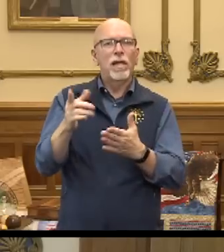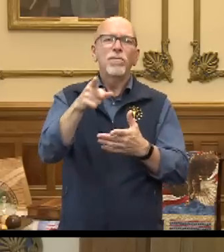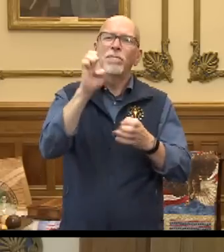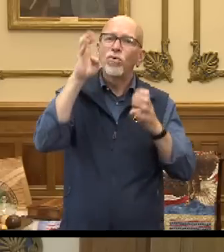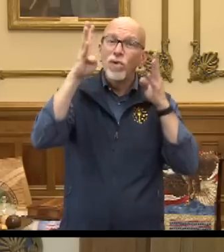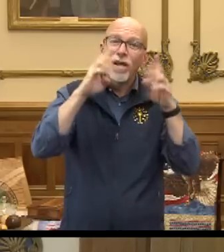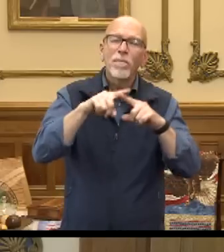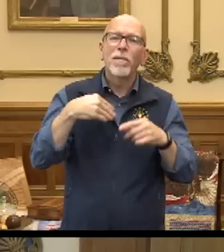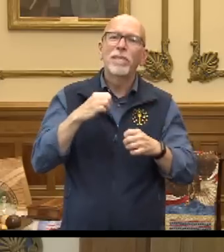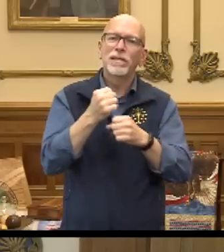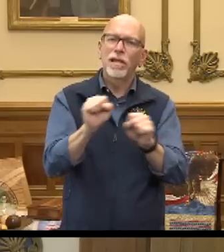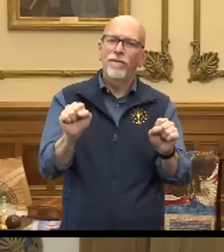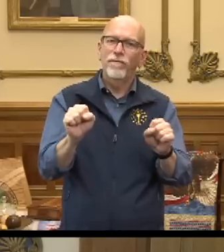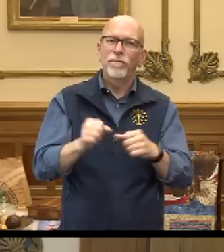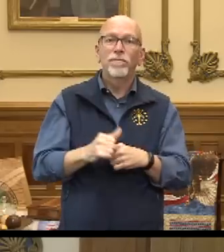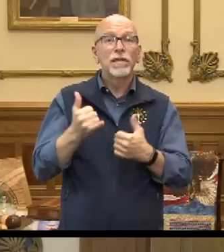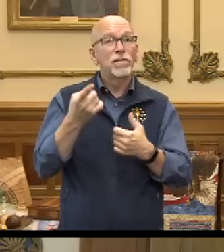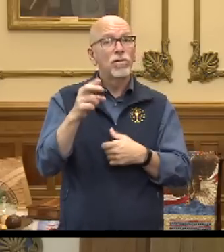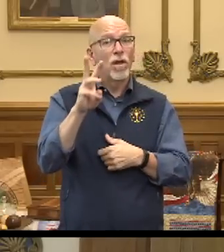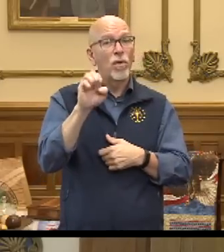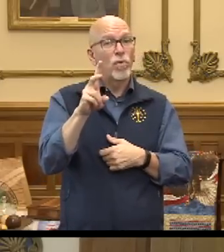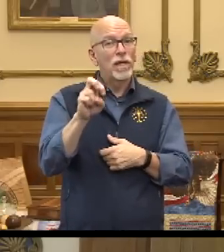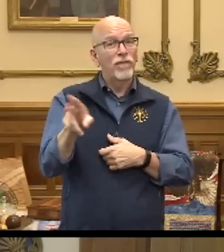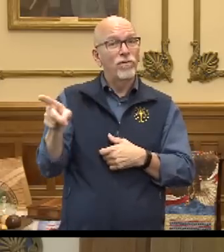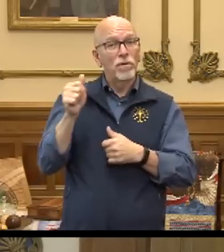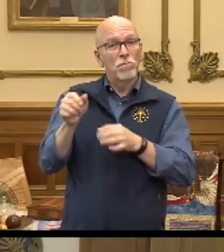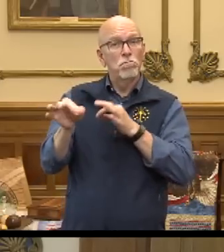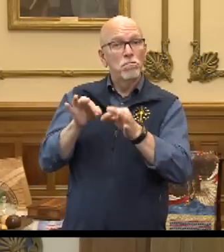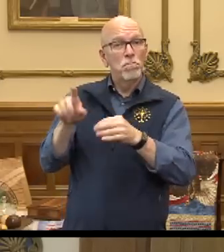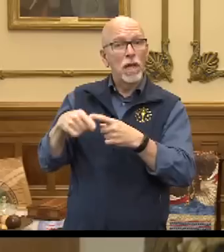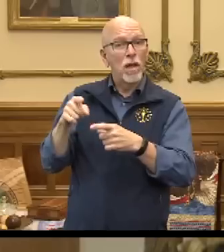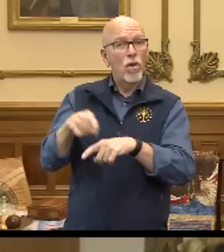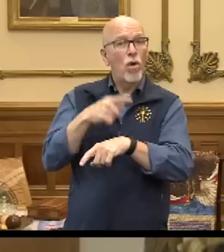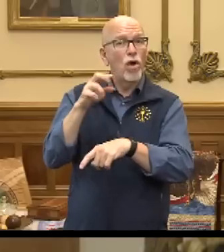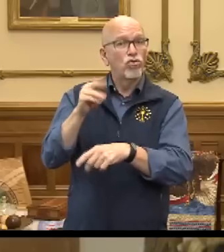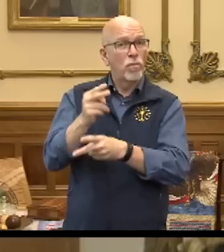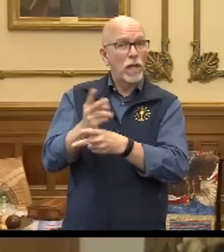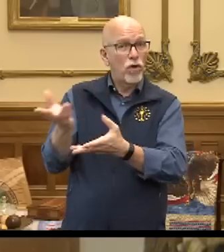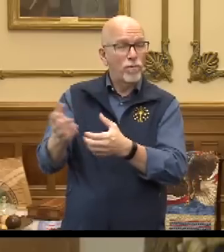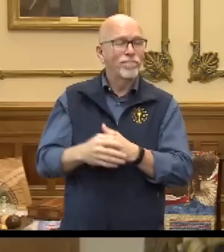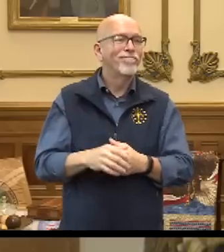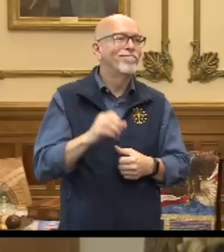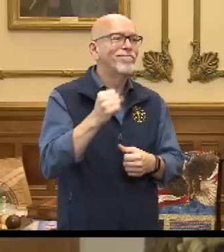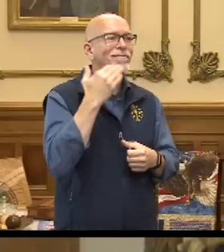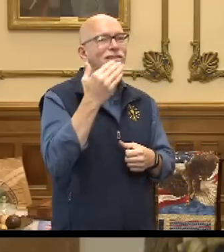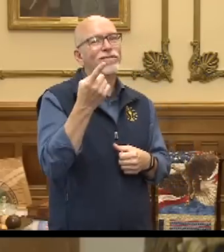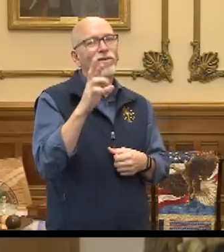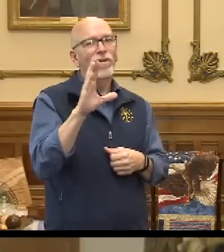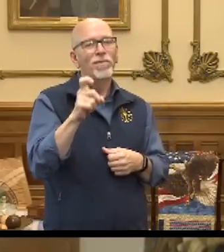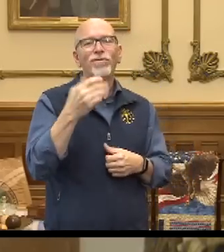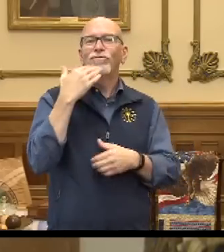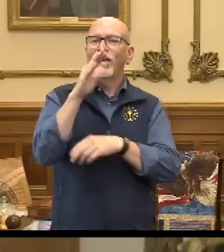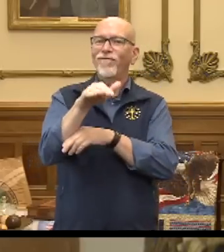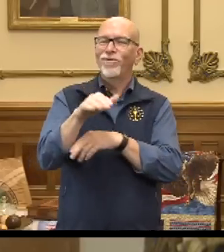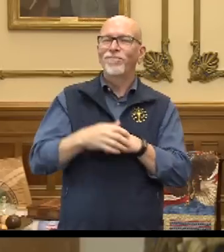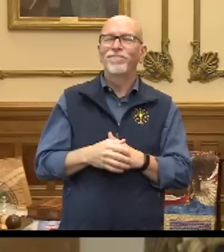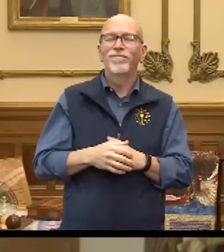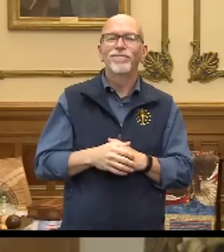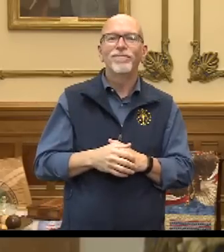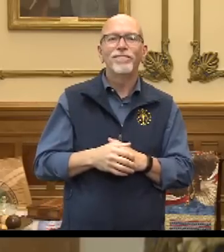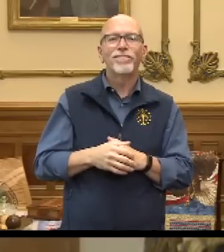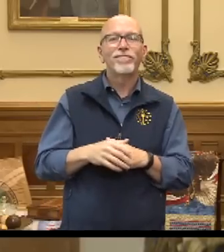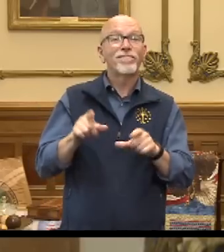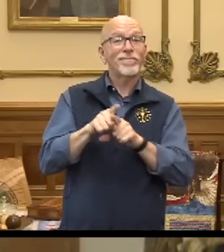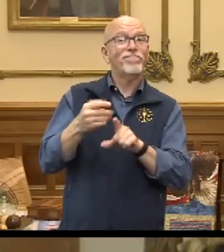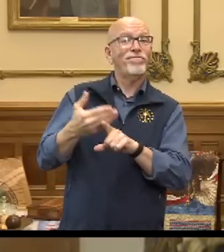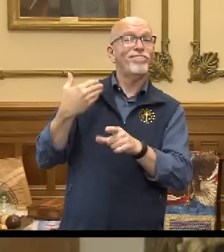safe Halloween. Now, Dr. Weaver, can you give us an update on the long-term care testing? Yes, thank you, Dr. Box. Good afternoon. As